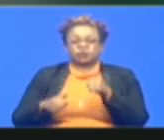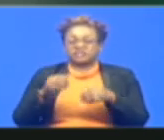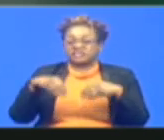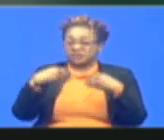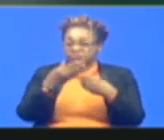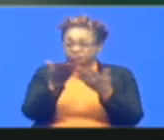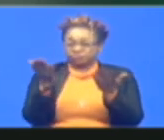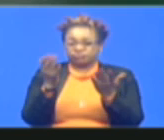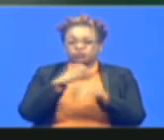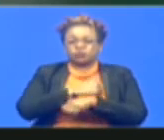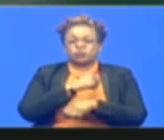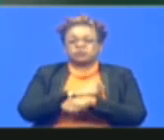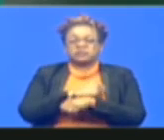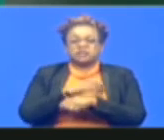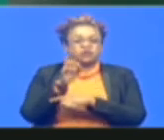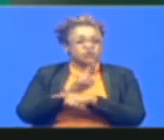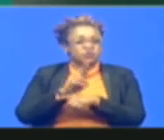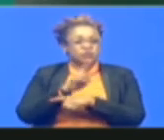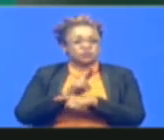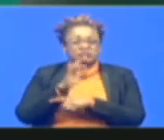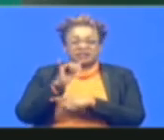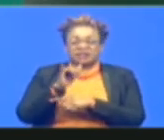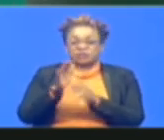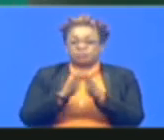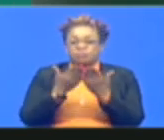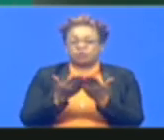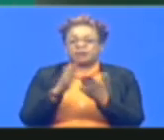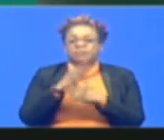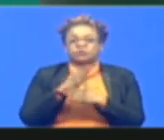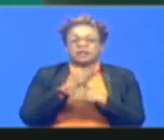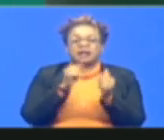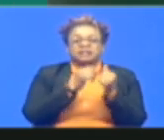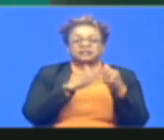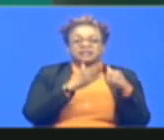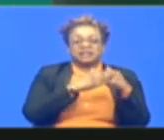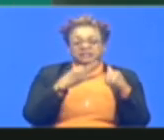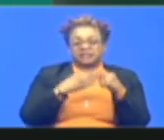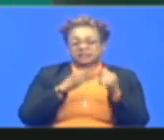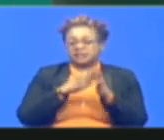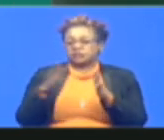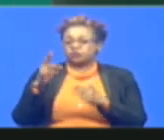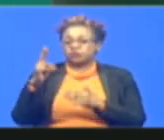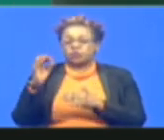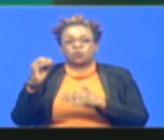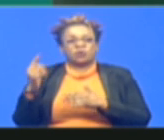country an award-winning set book between 1998 and 2001.